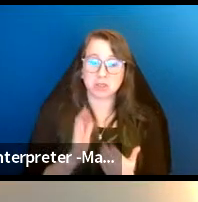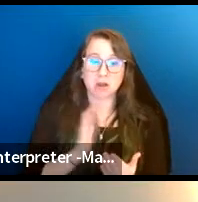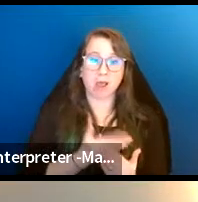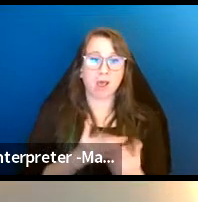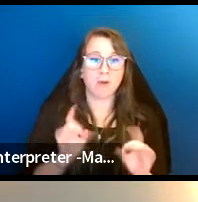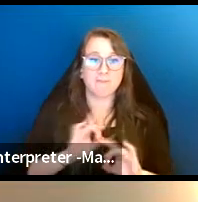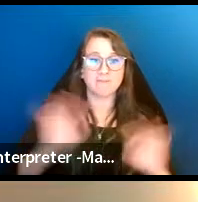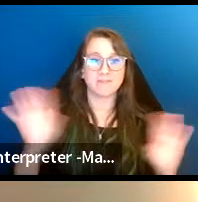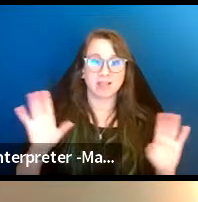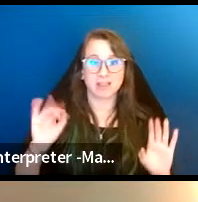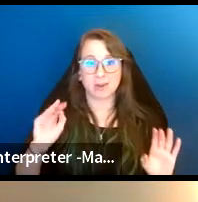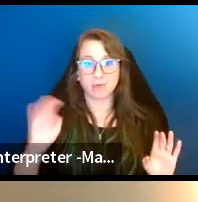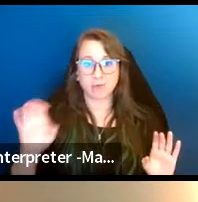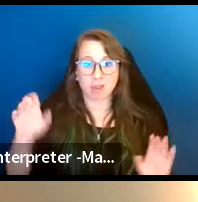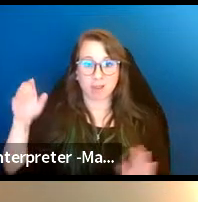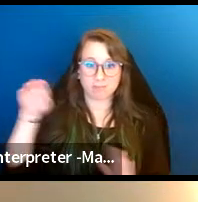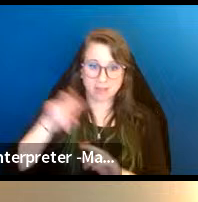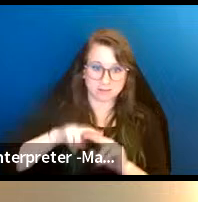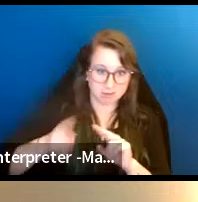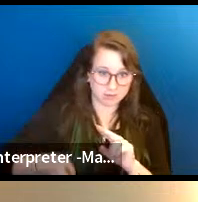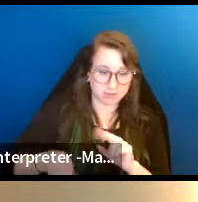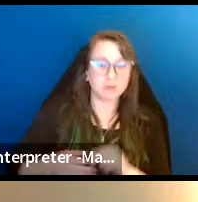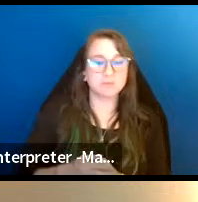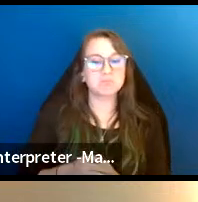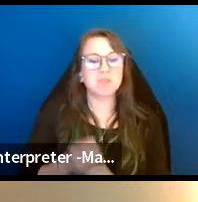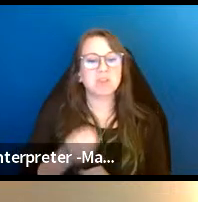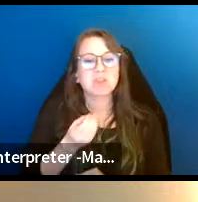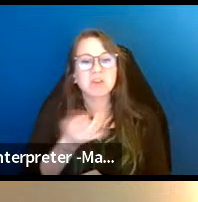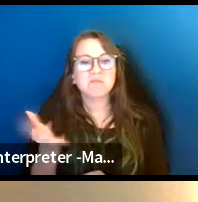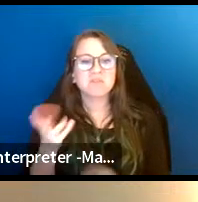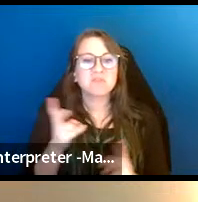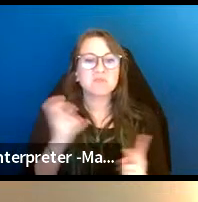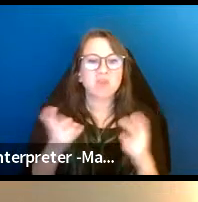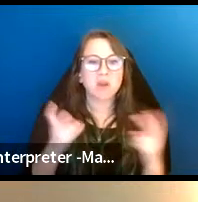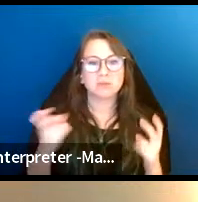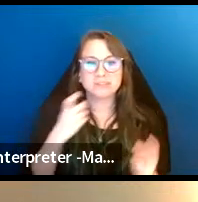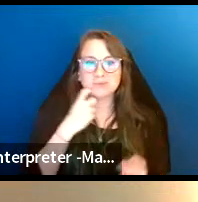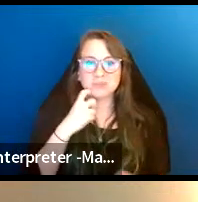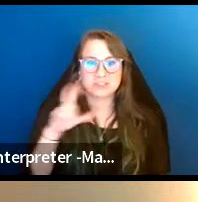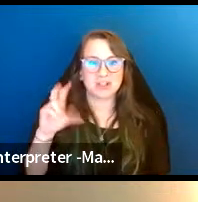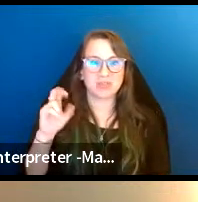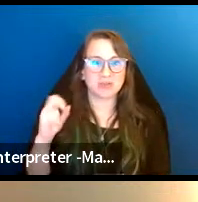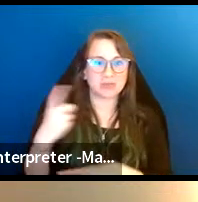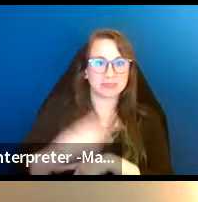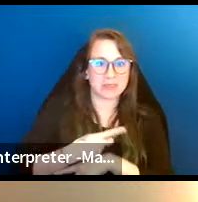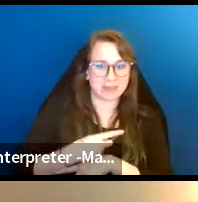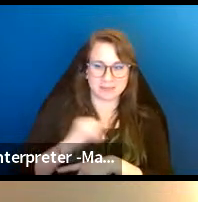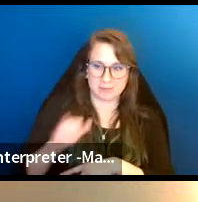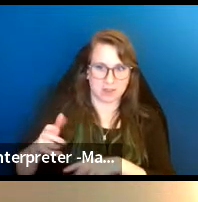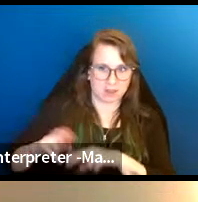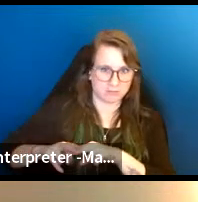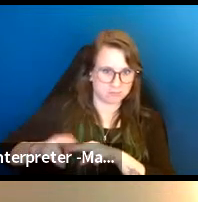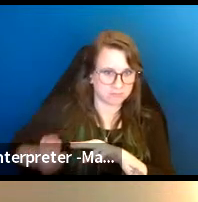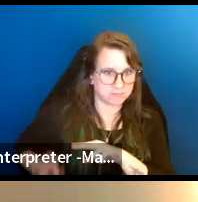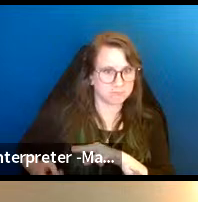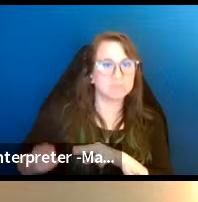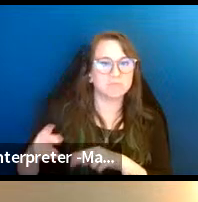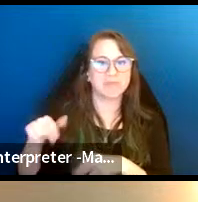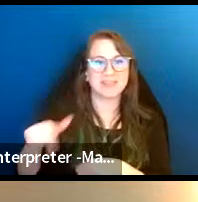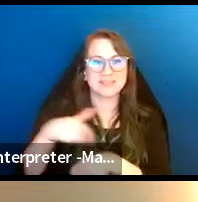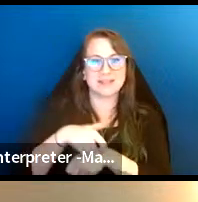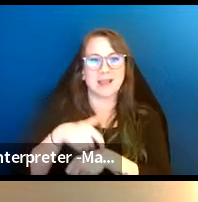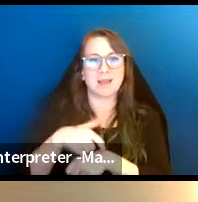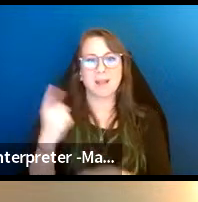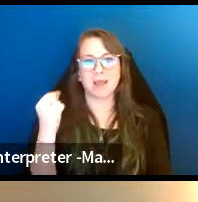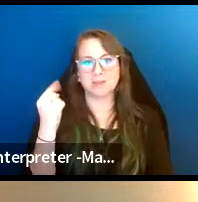crime is down. We've had a few robberies in the last 30 days, but that is way down from where we were this time last